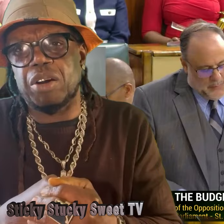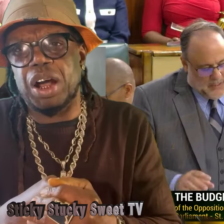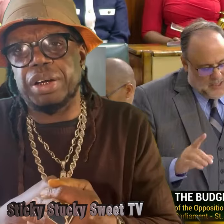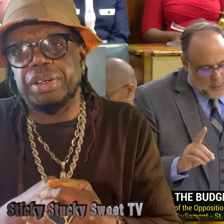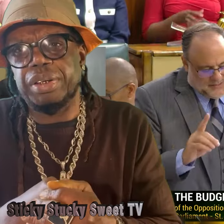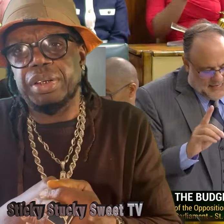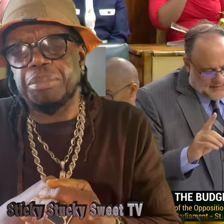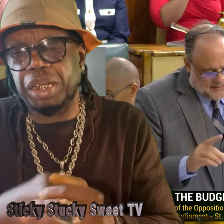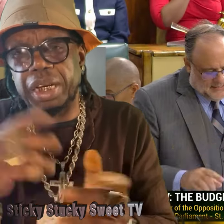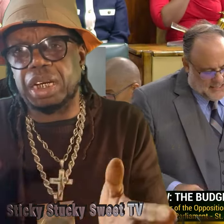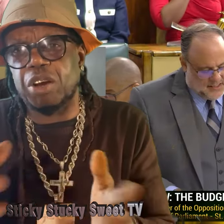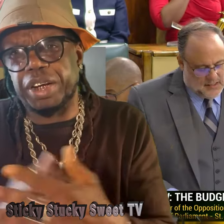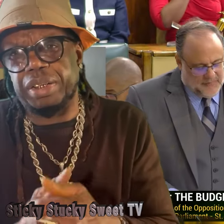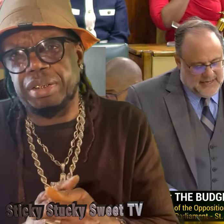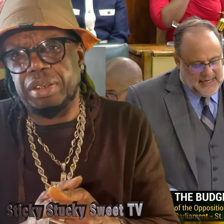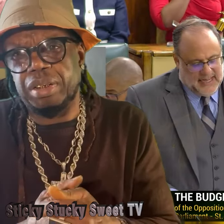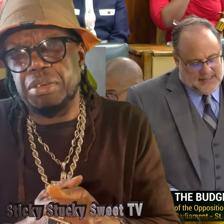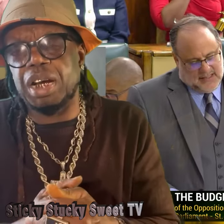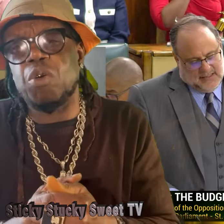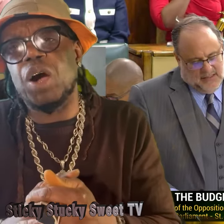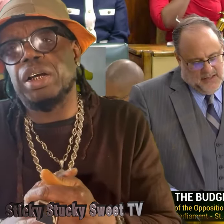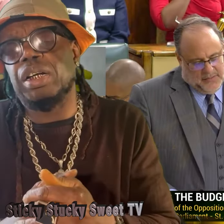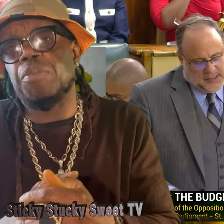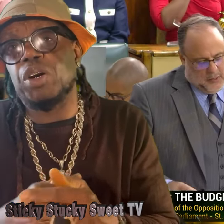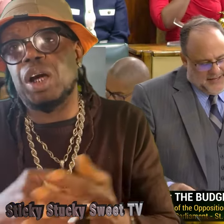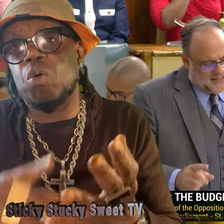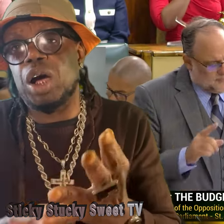a bangarang. We said that already.